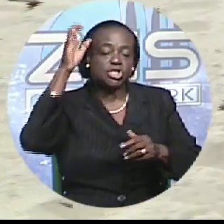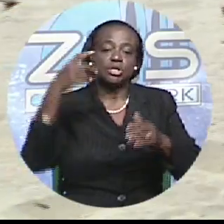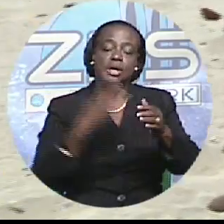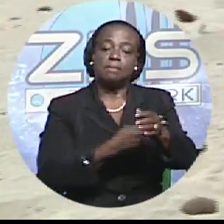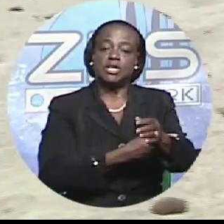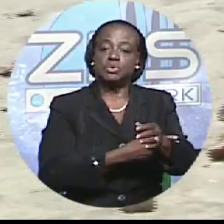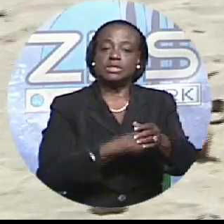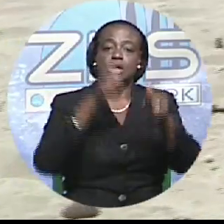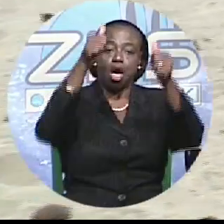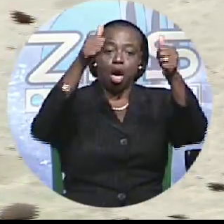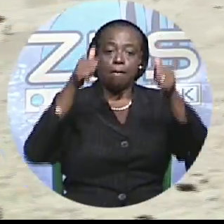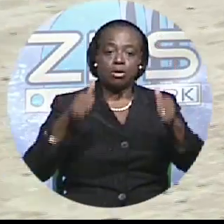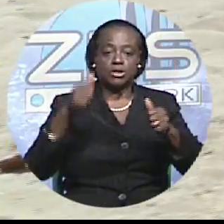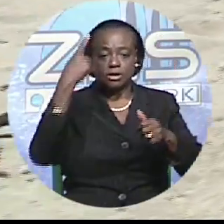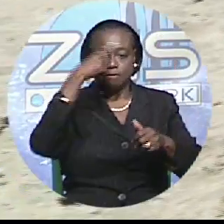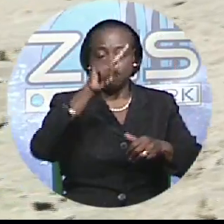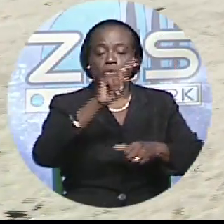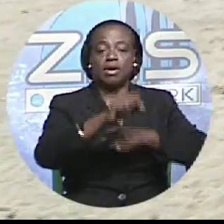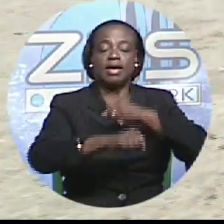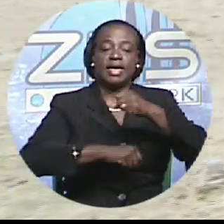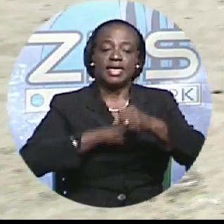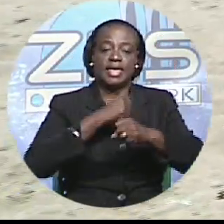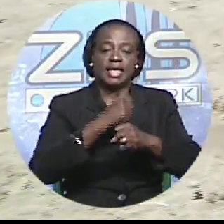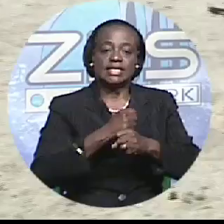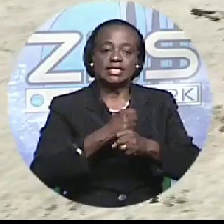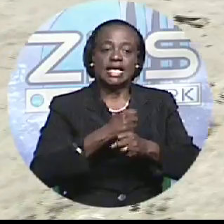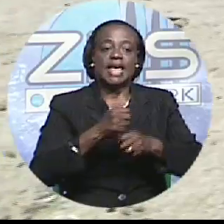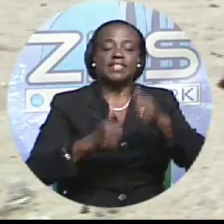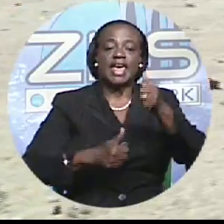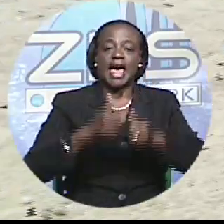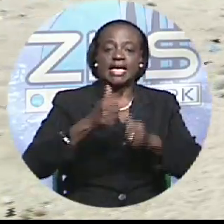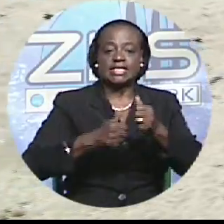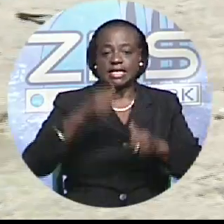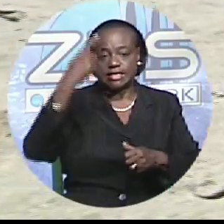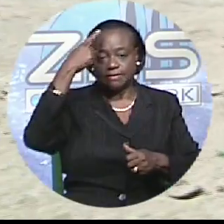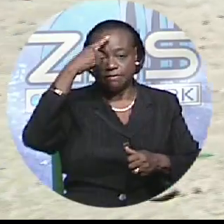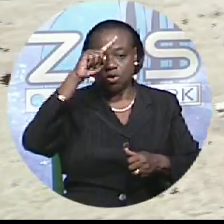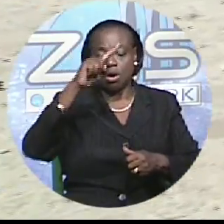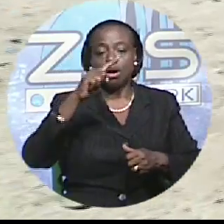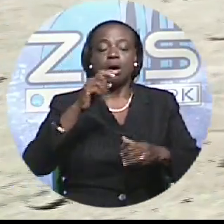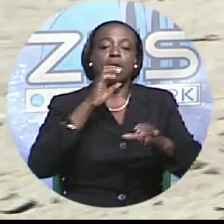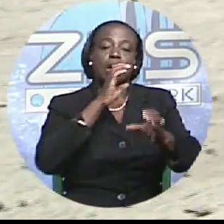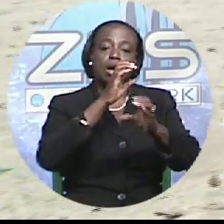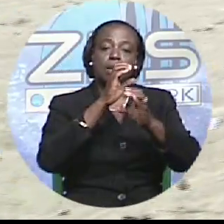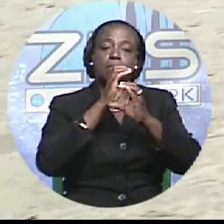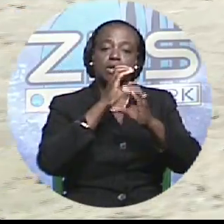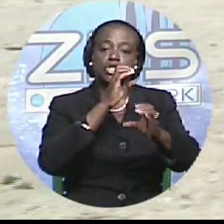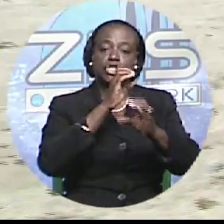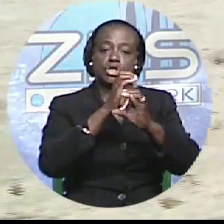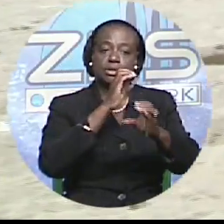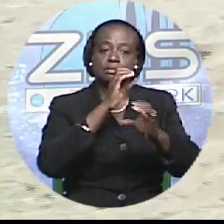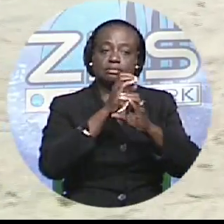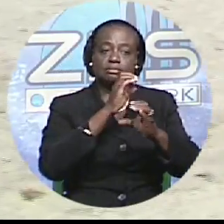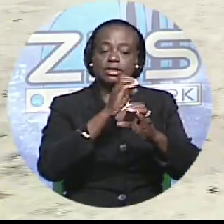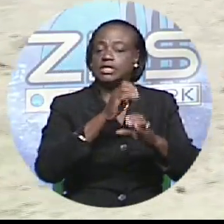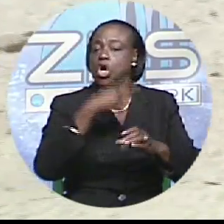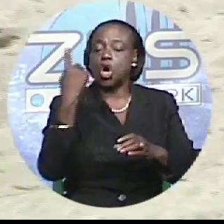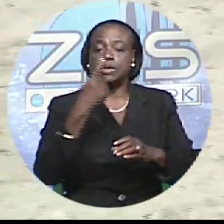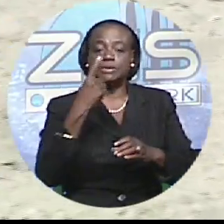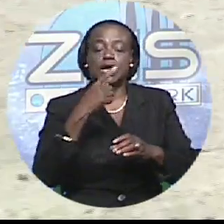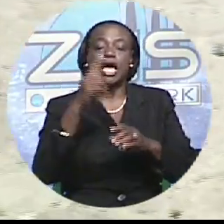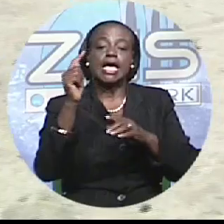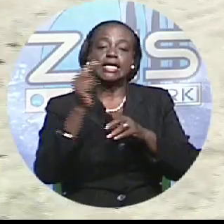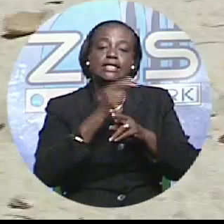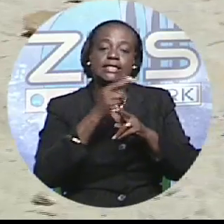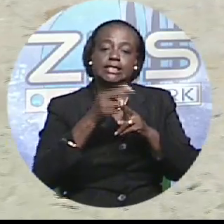that access for commercial and recreational purposes over what is private property has always been on a temporary basis